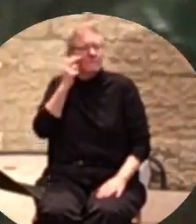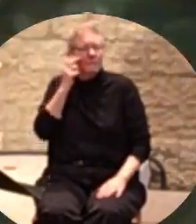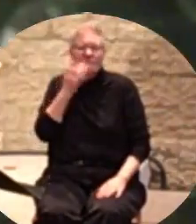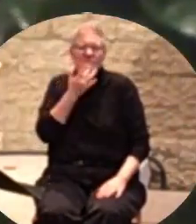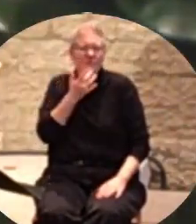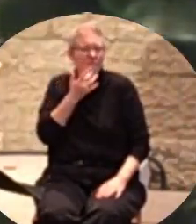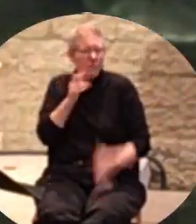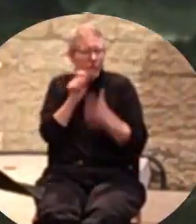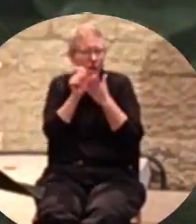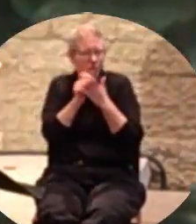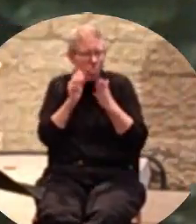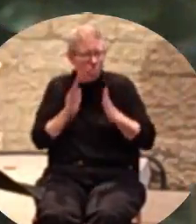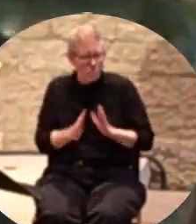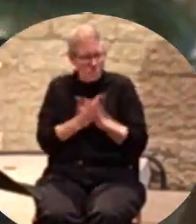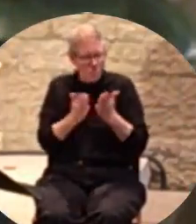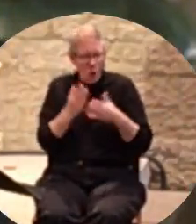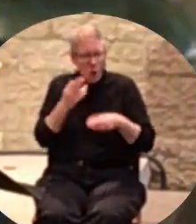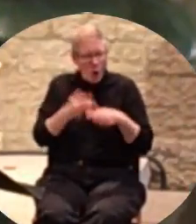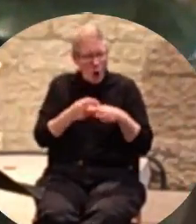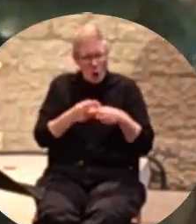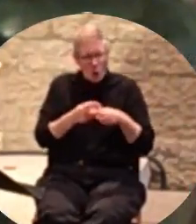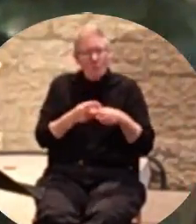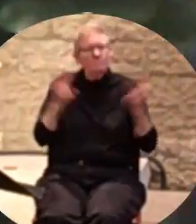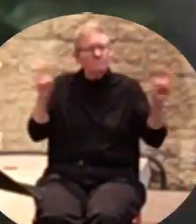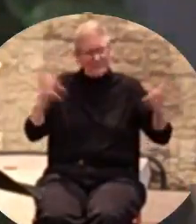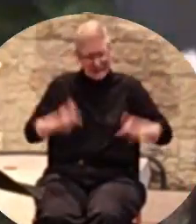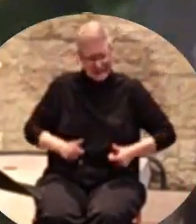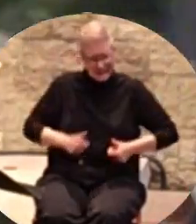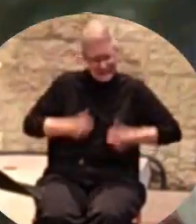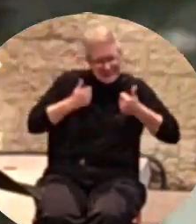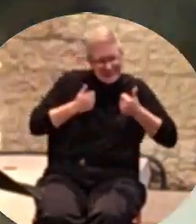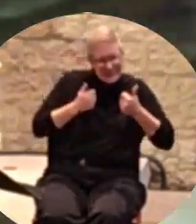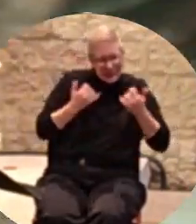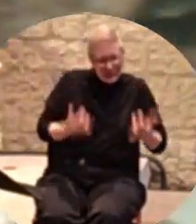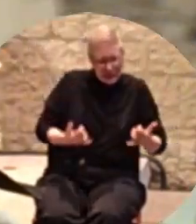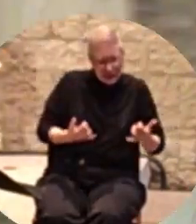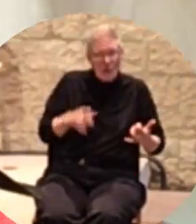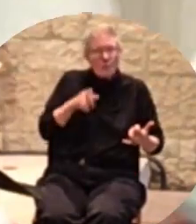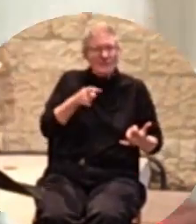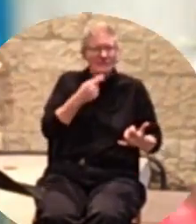he says, and I'll just be very brief. He says,